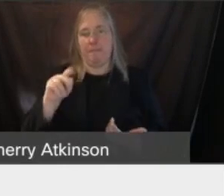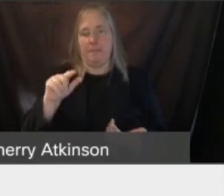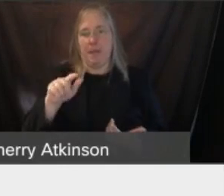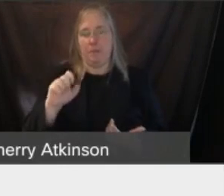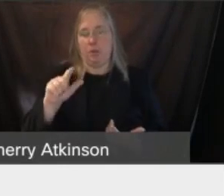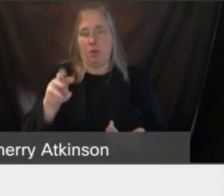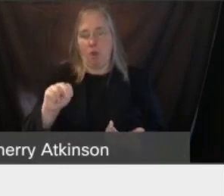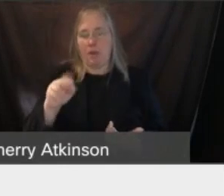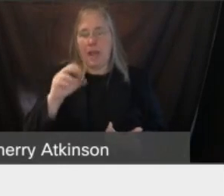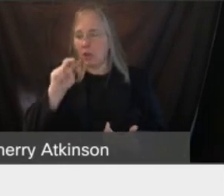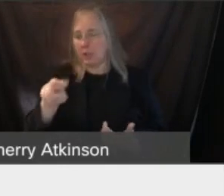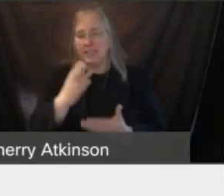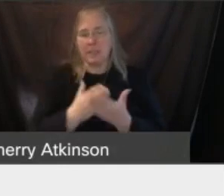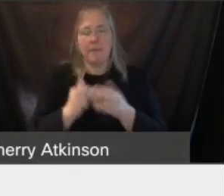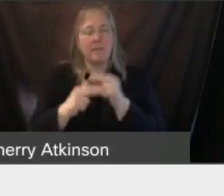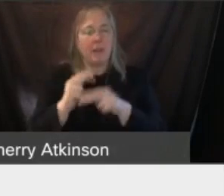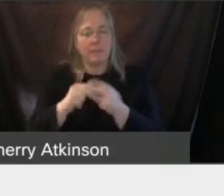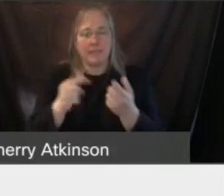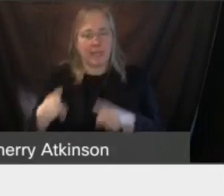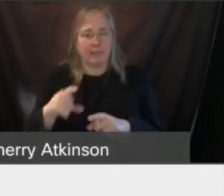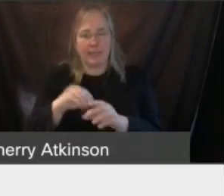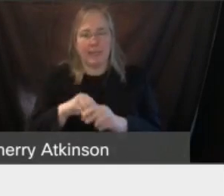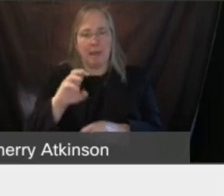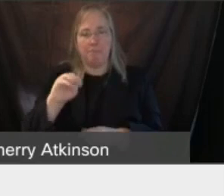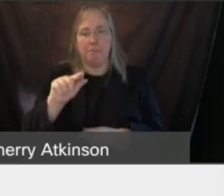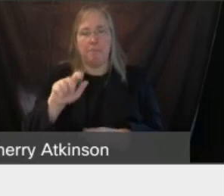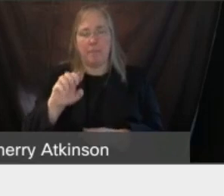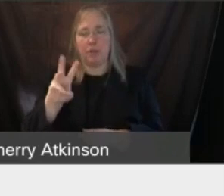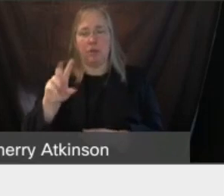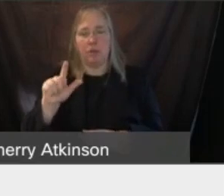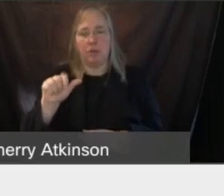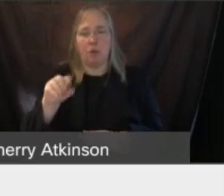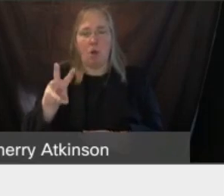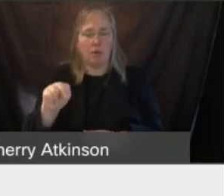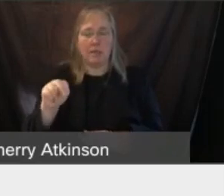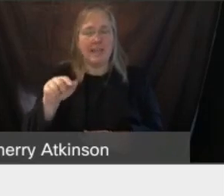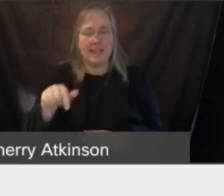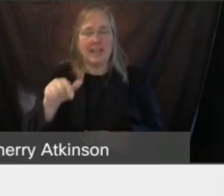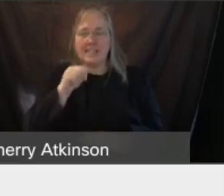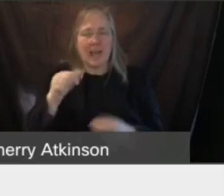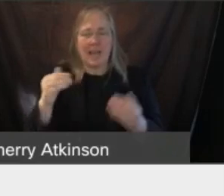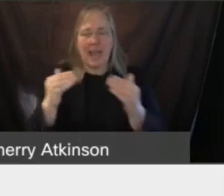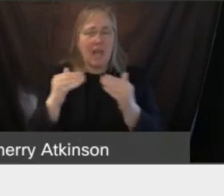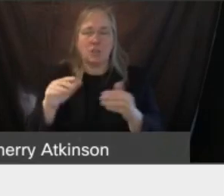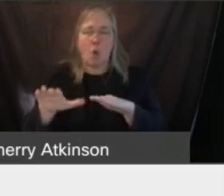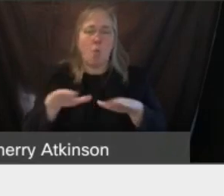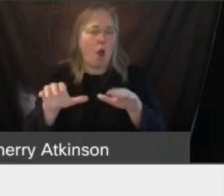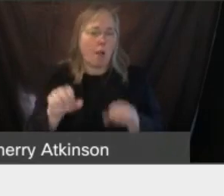that's going on in Maple Lawn, it's not as walkable and not as